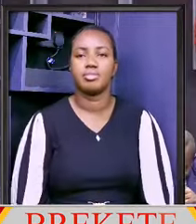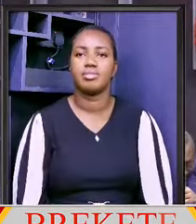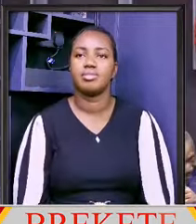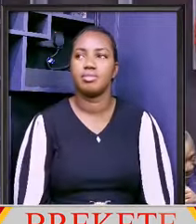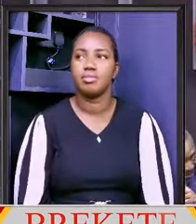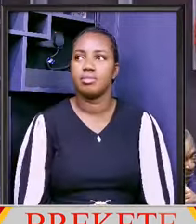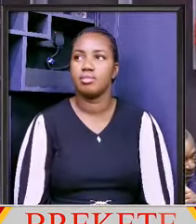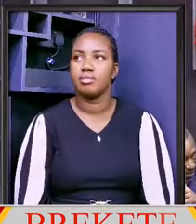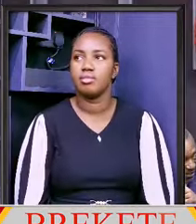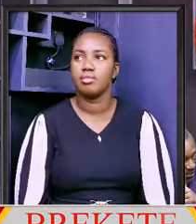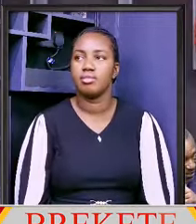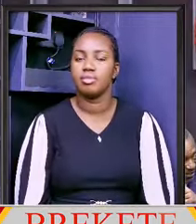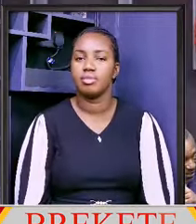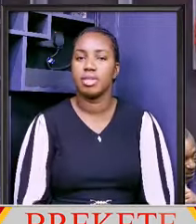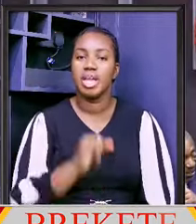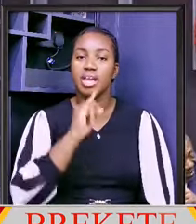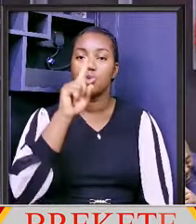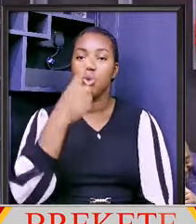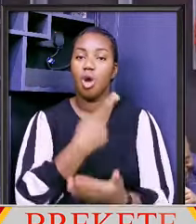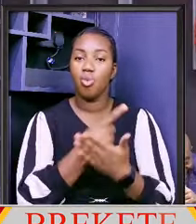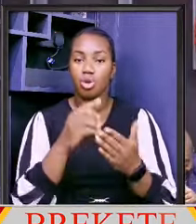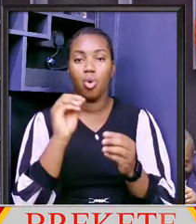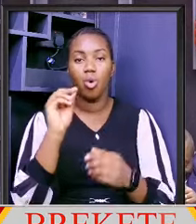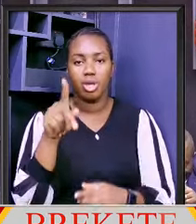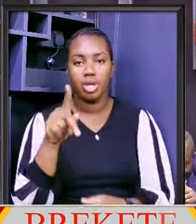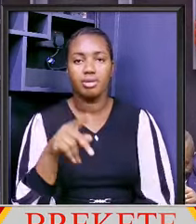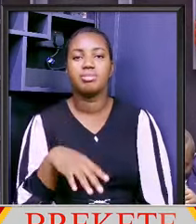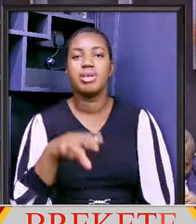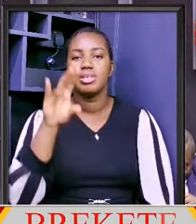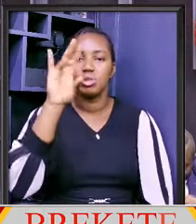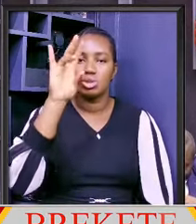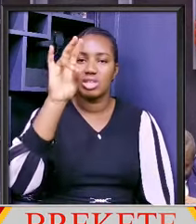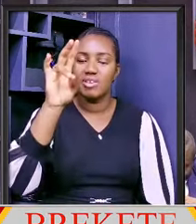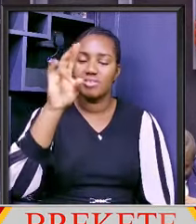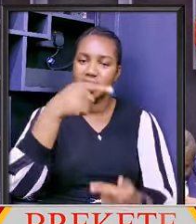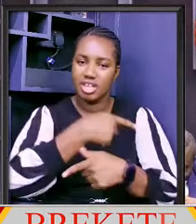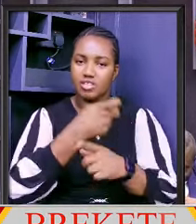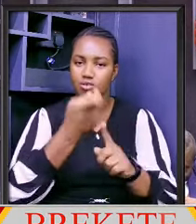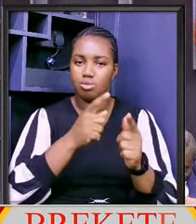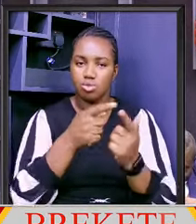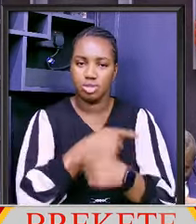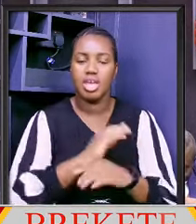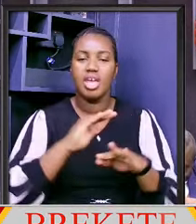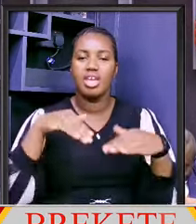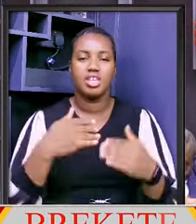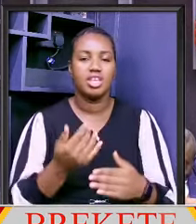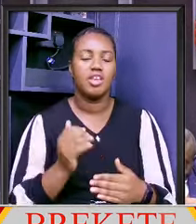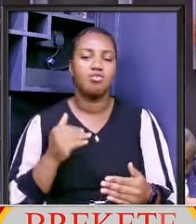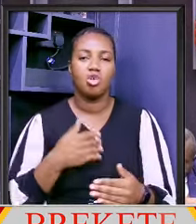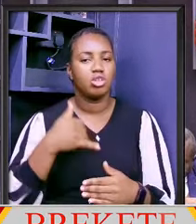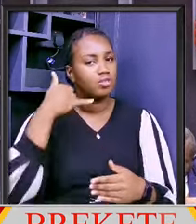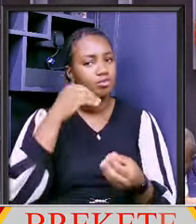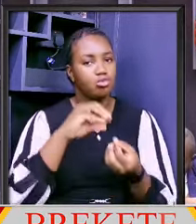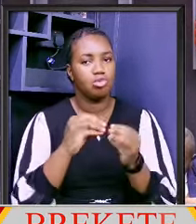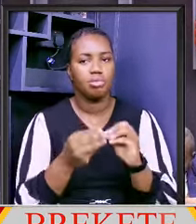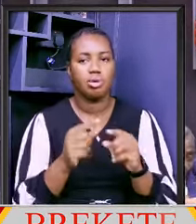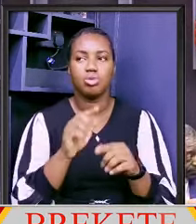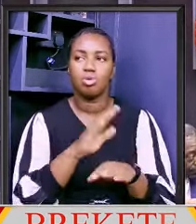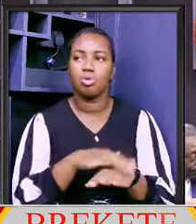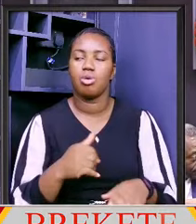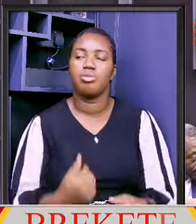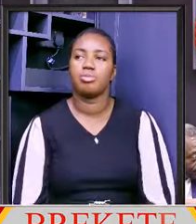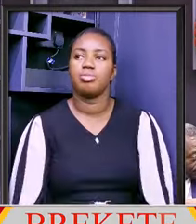So, what is 1 week okay? It's okay. 7 days from today. Yes. Give us his phone number, make we call him.